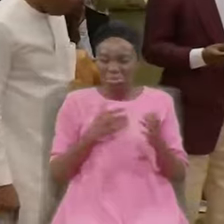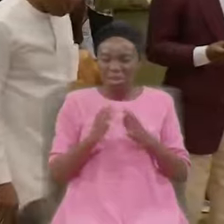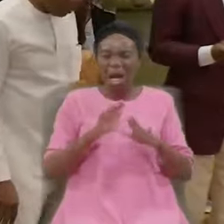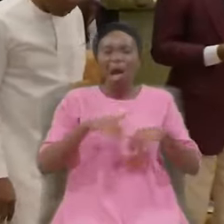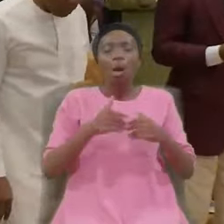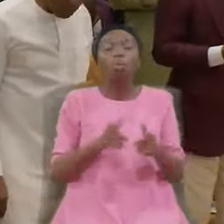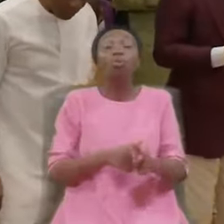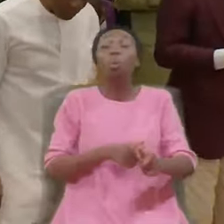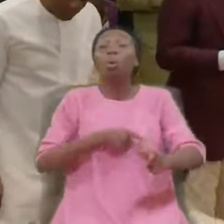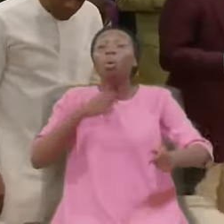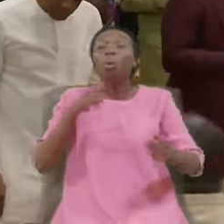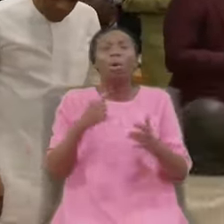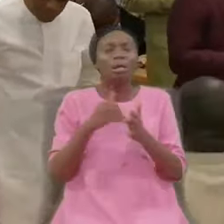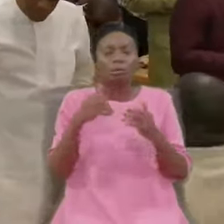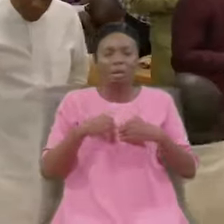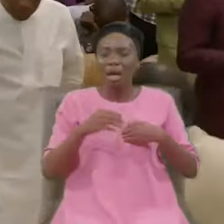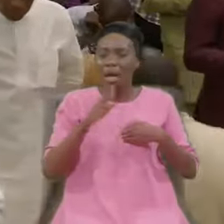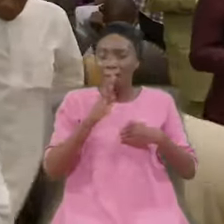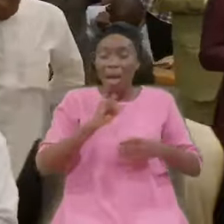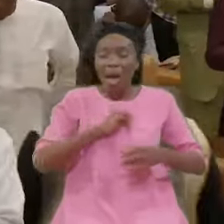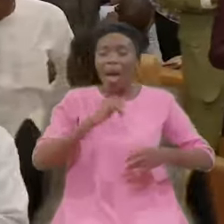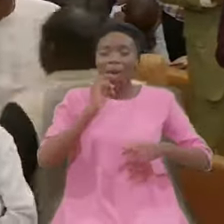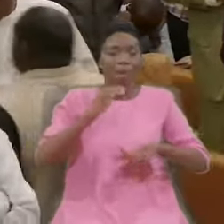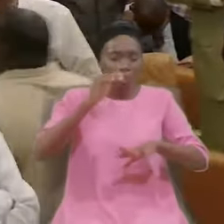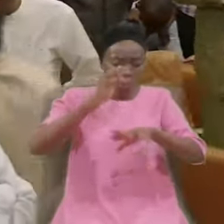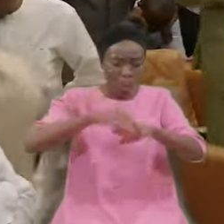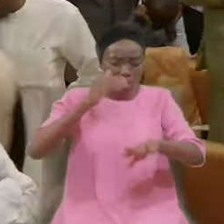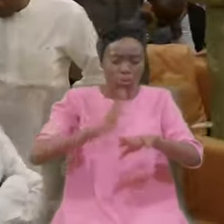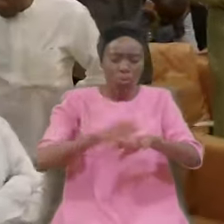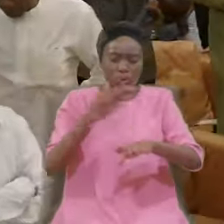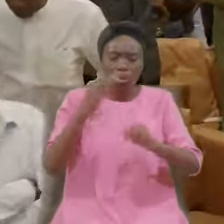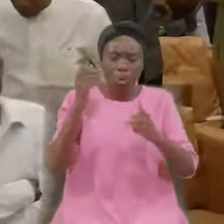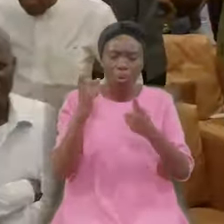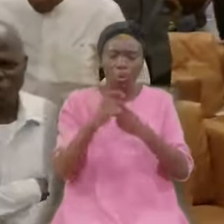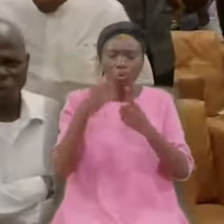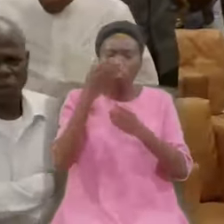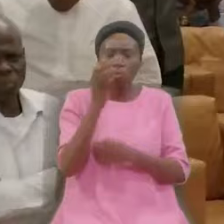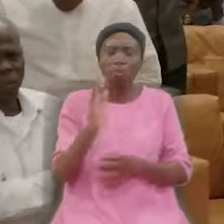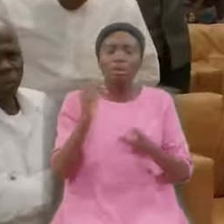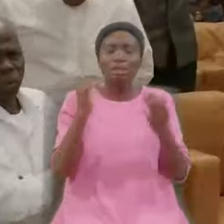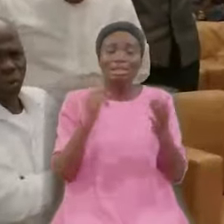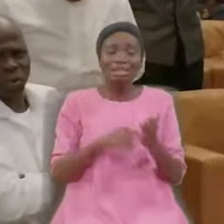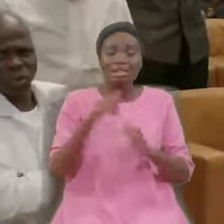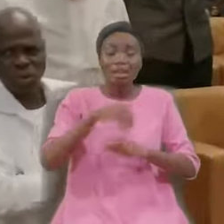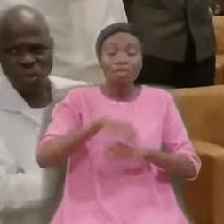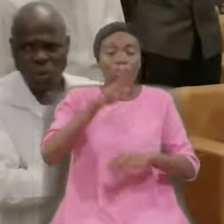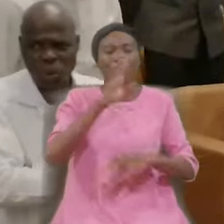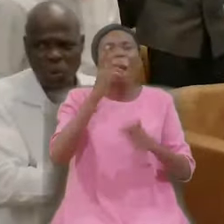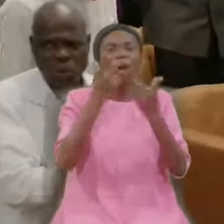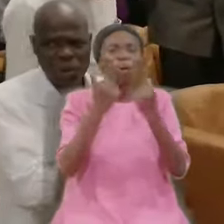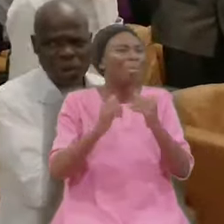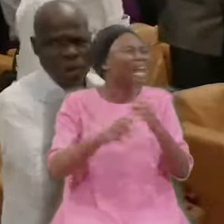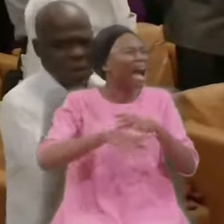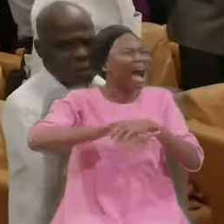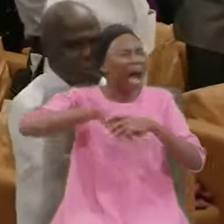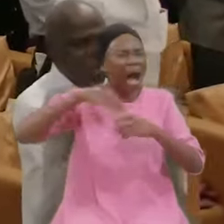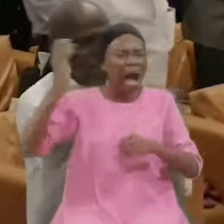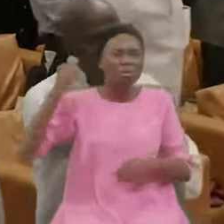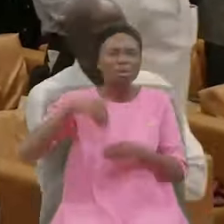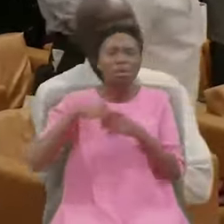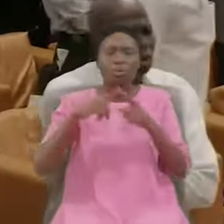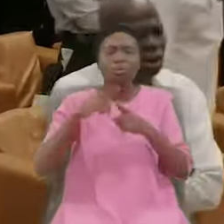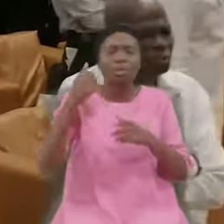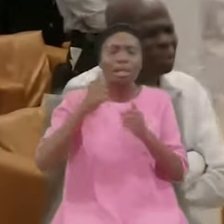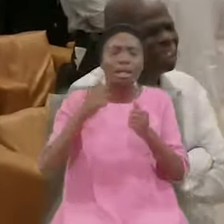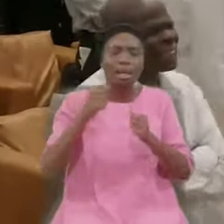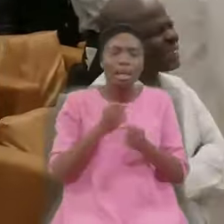been, I tell you, according to the word of the Lord, tonight you are coming out into a land flowing